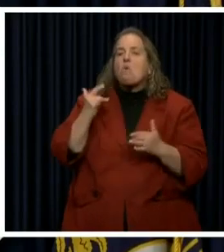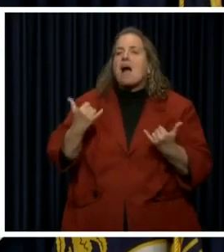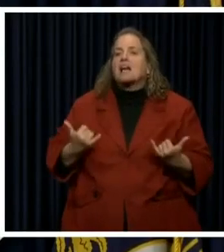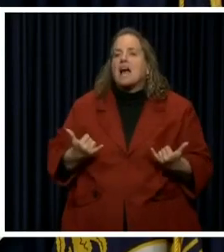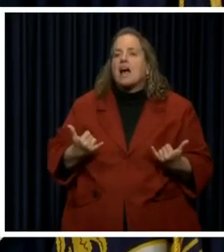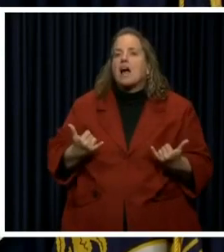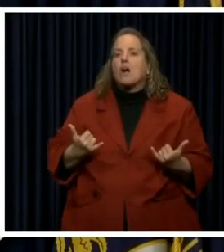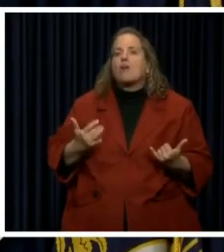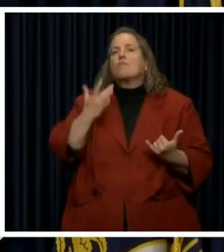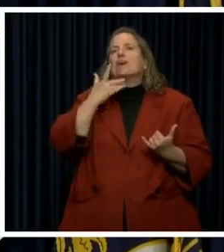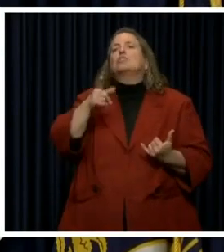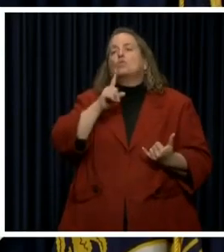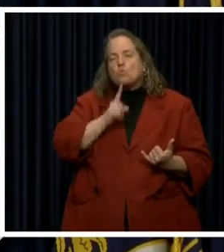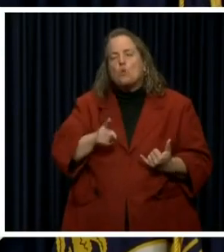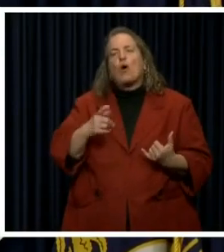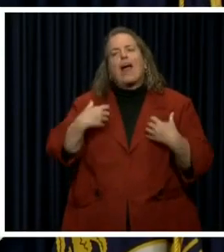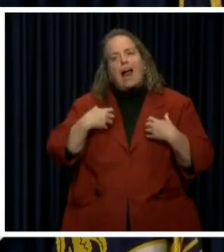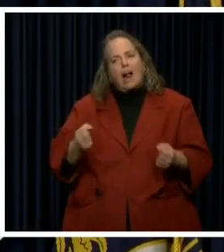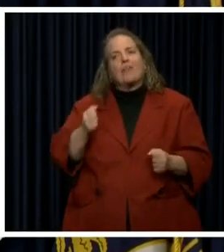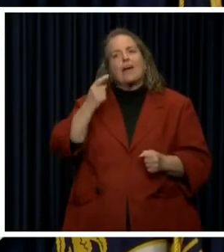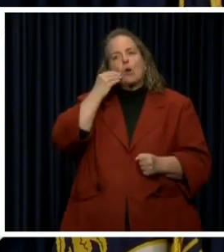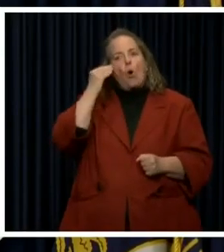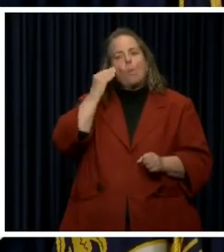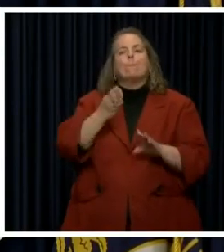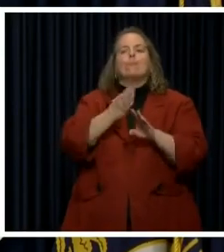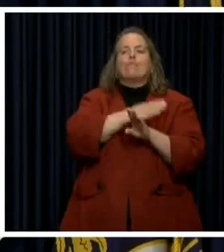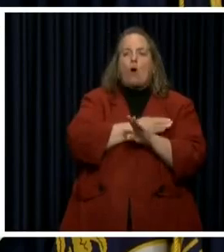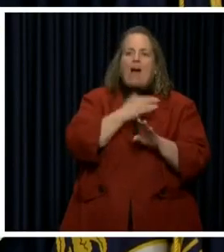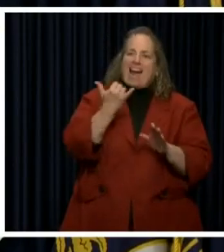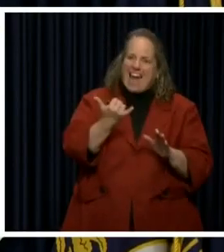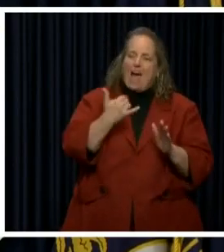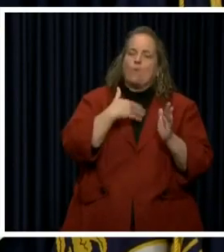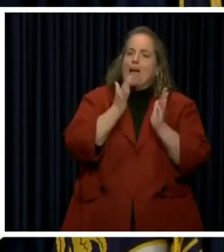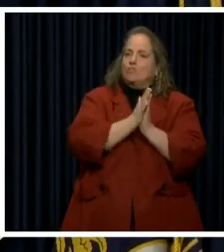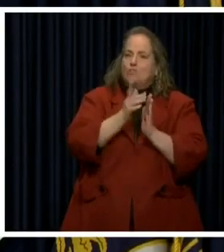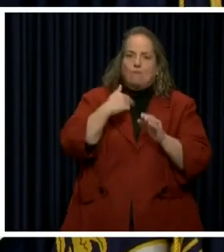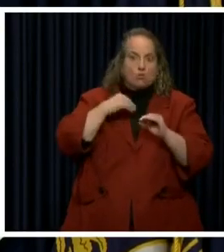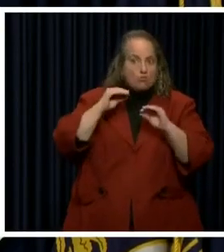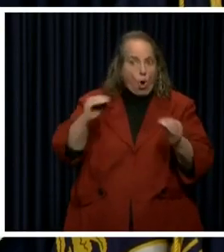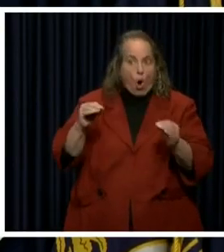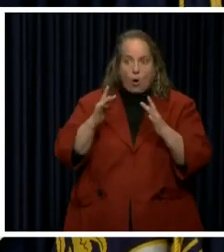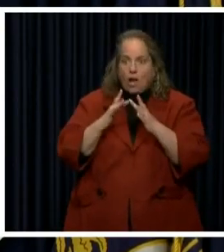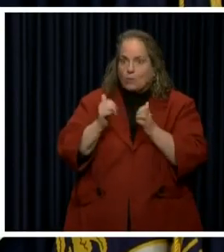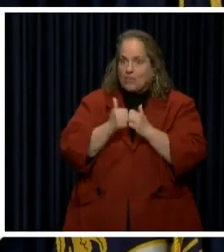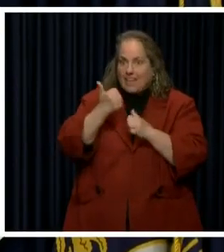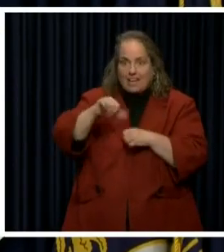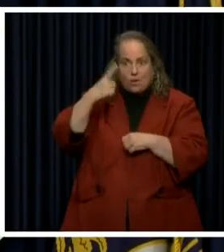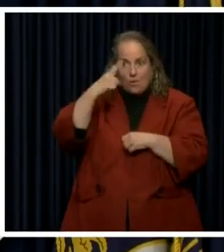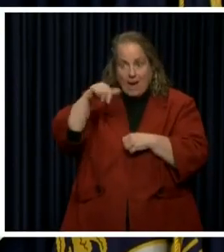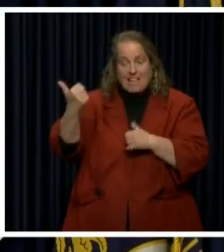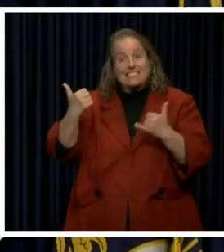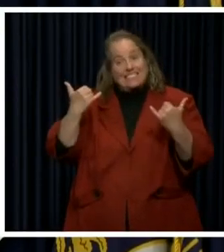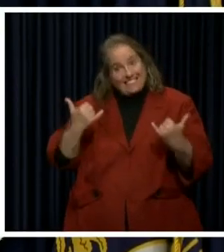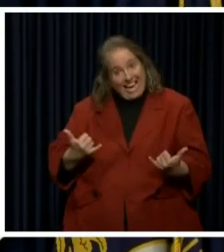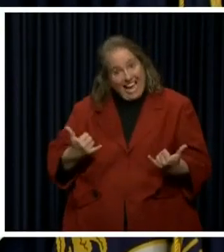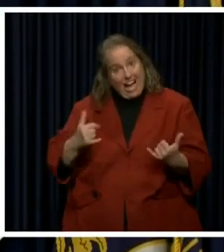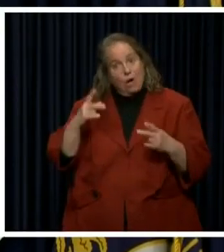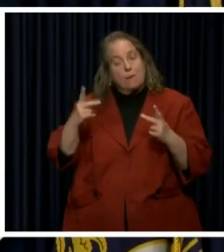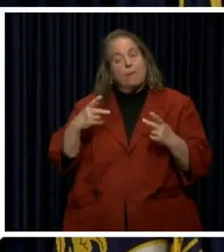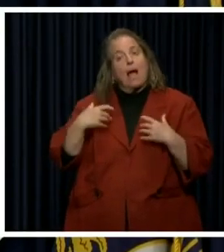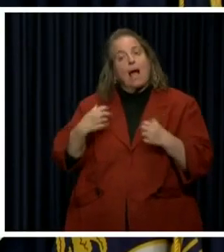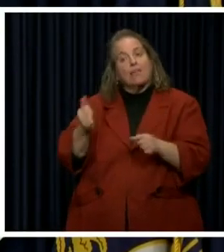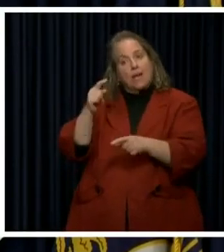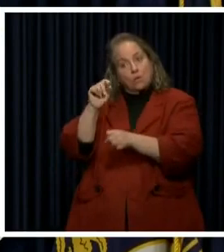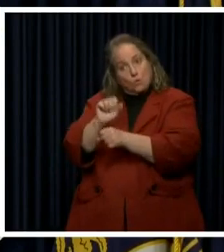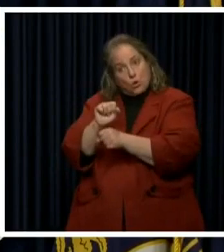it now? Because you were healthy at home before. Because we were asking you to have no contacts with anybody else. And now that people are going healthy at